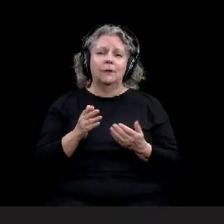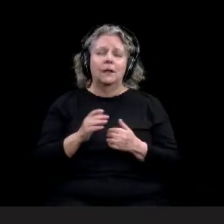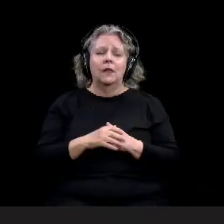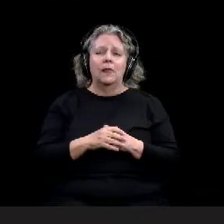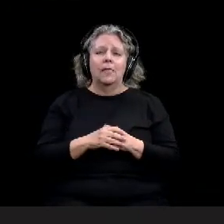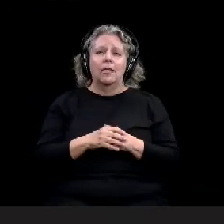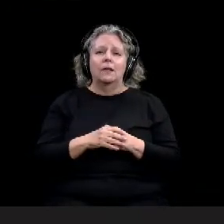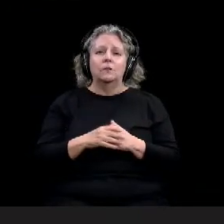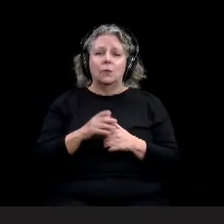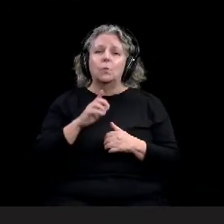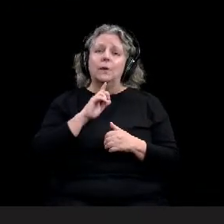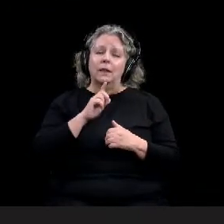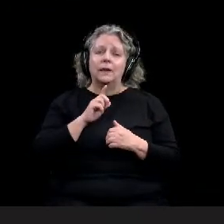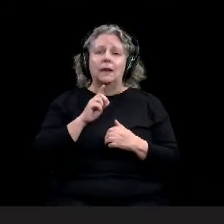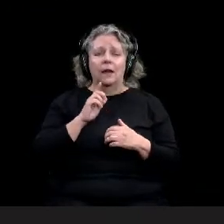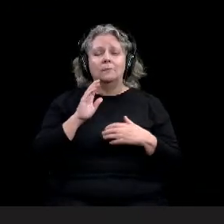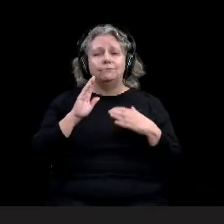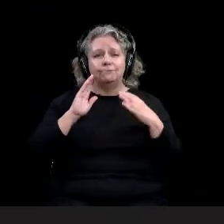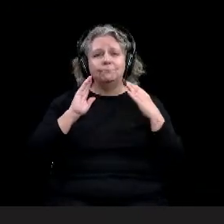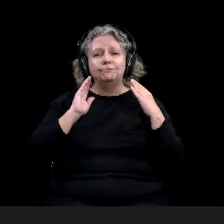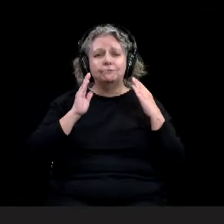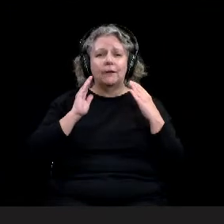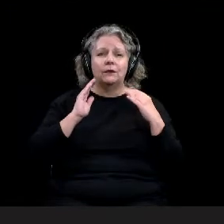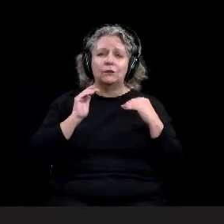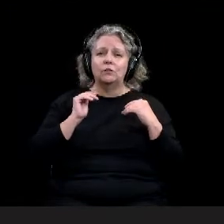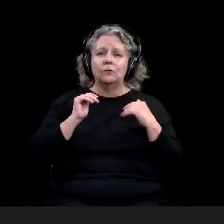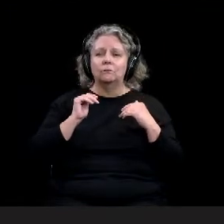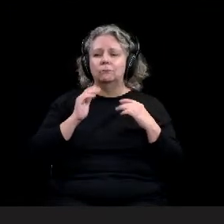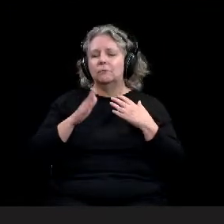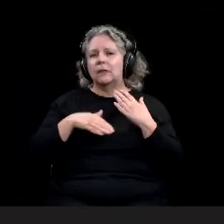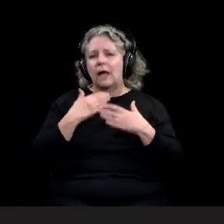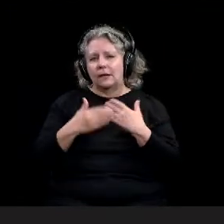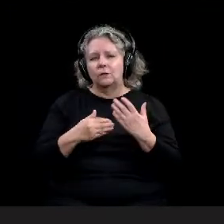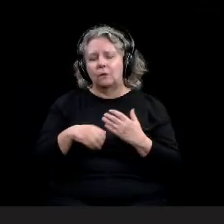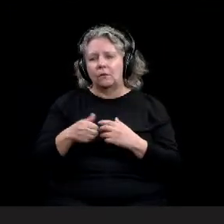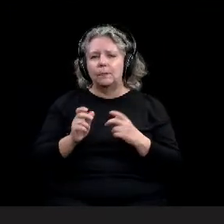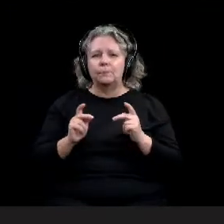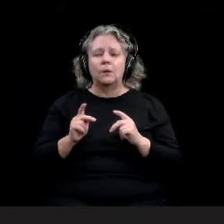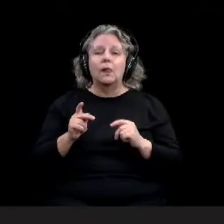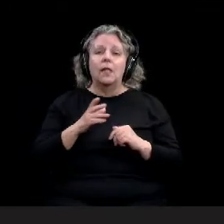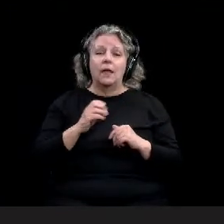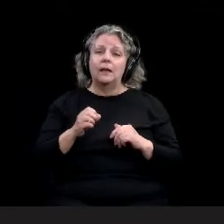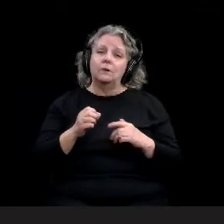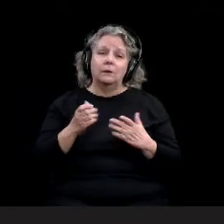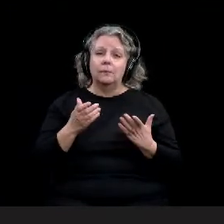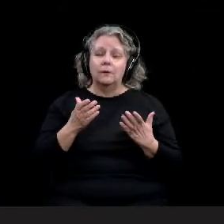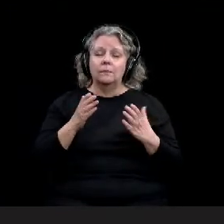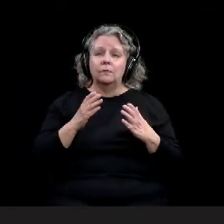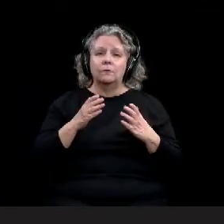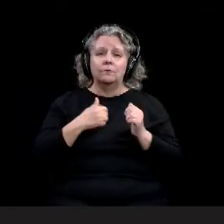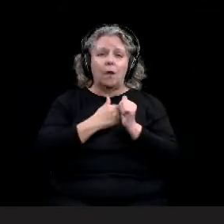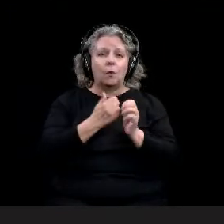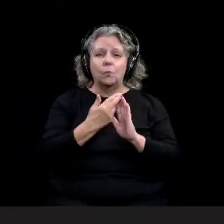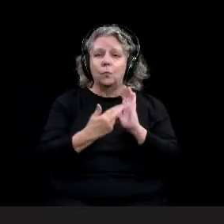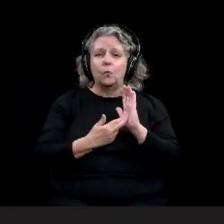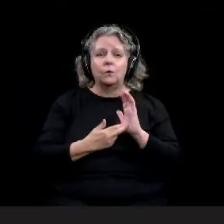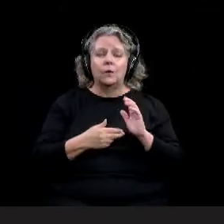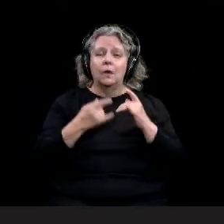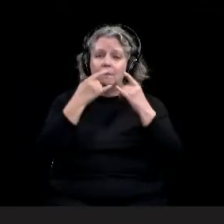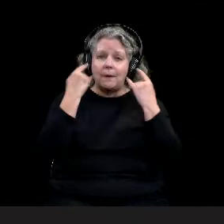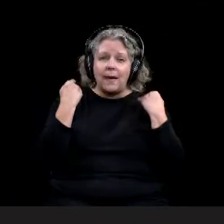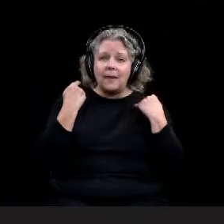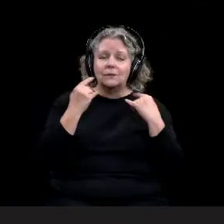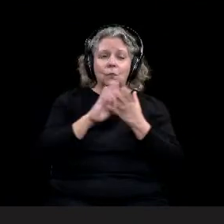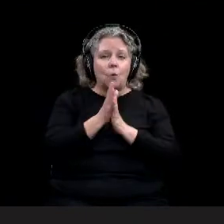and wash your hands, stay away from large gatherings. No one's telling you to stay in your house and not to ever leave your house, but